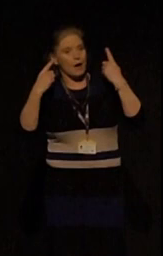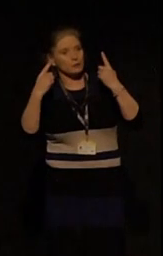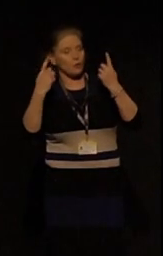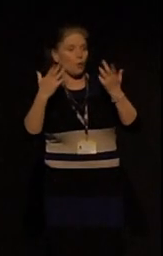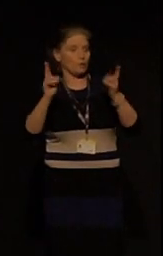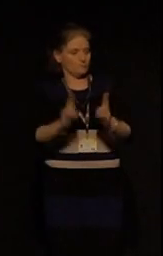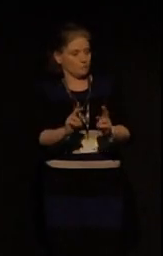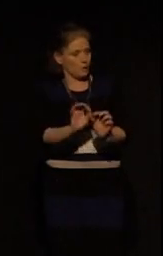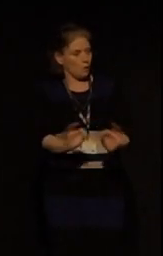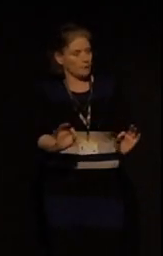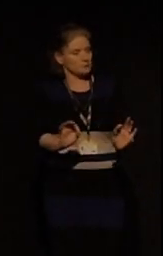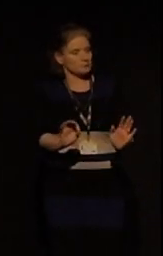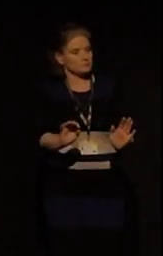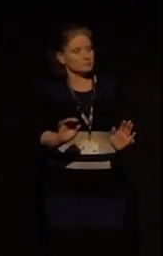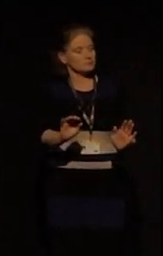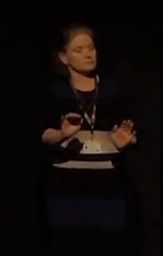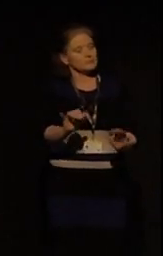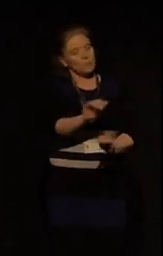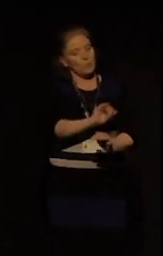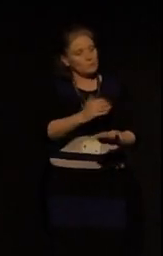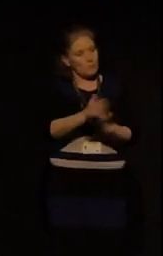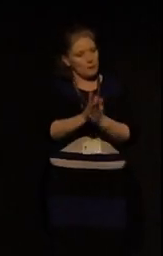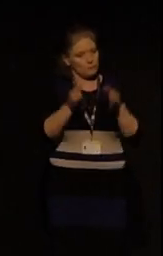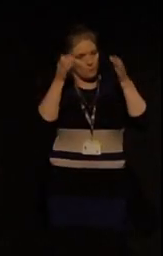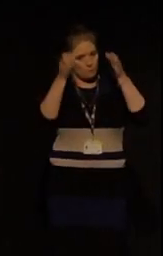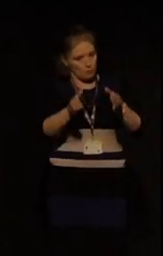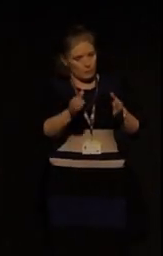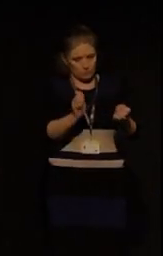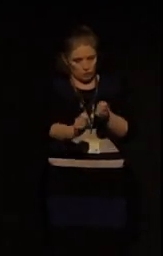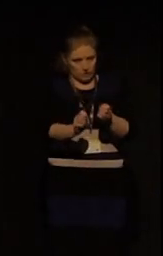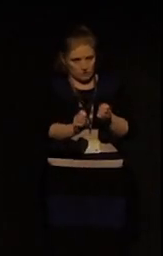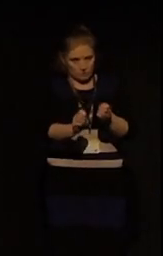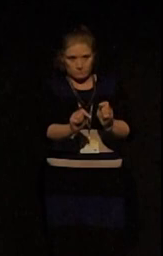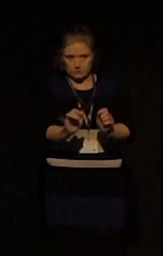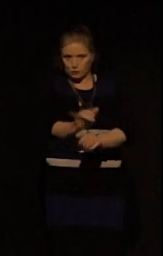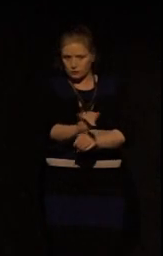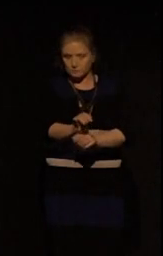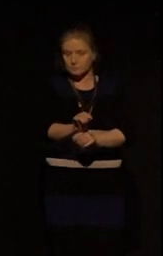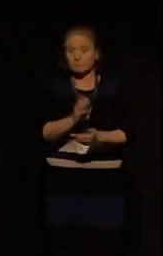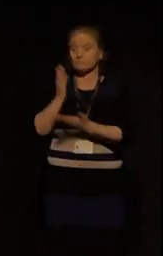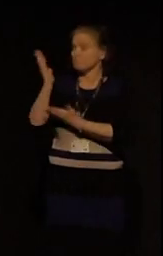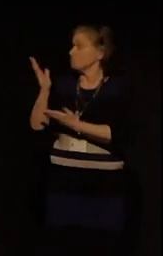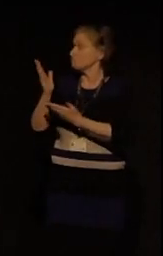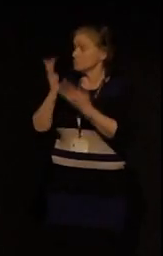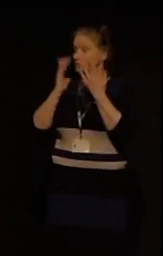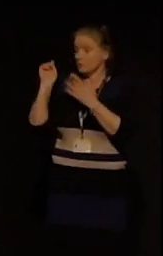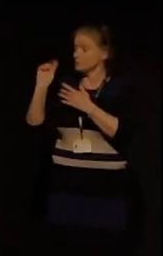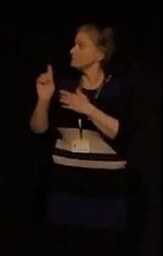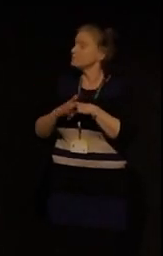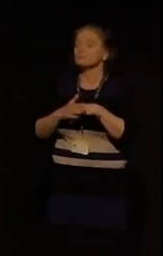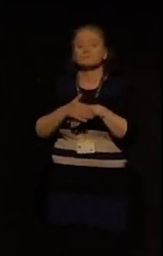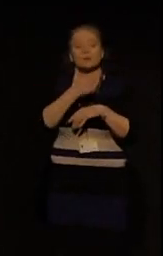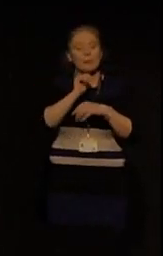gets quieter, what part of the brain changes when that occurs? And this is what showed up. When these